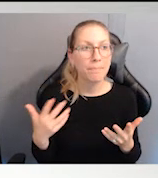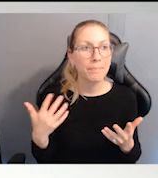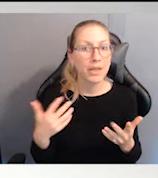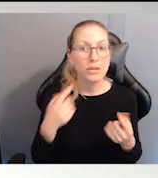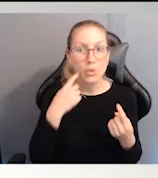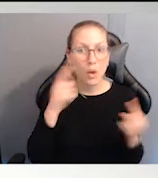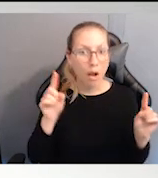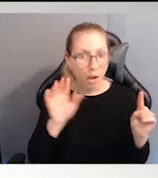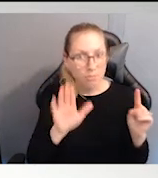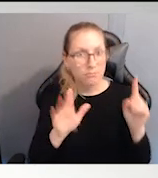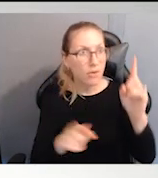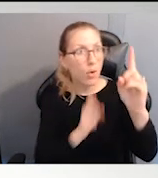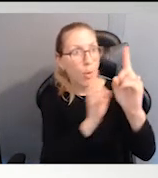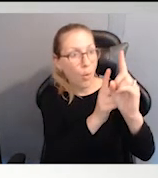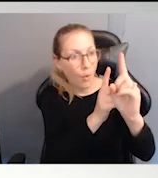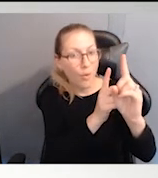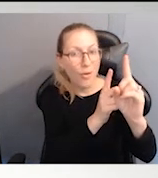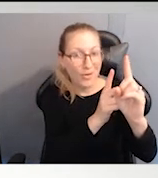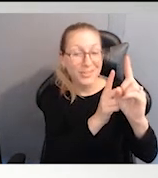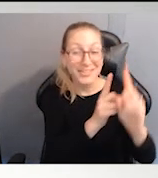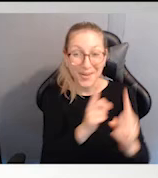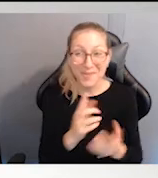your goals.